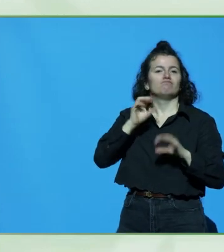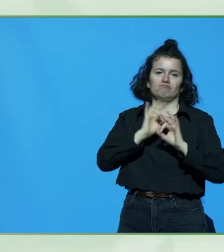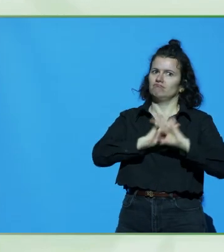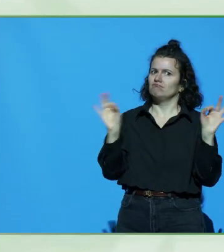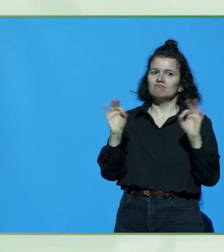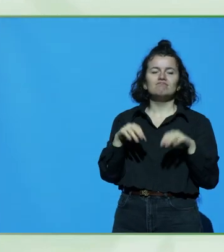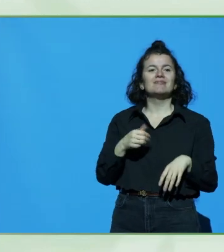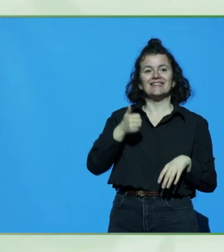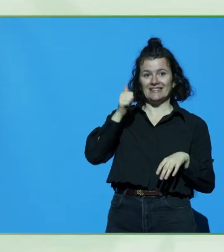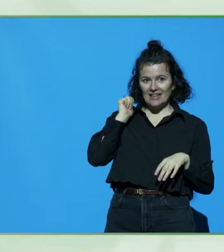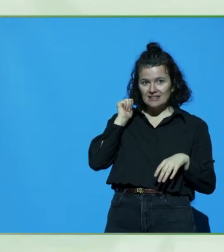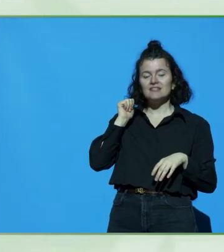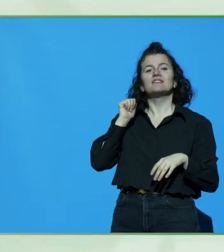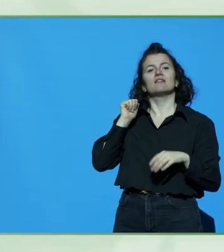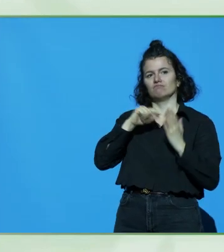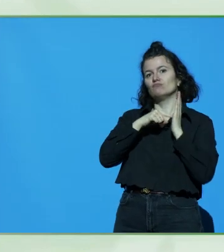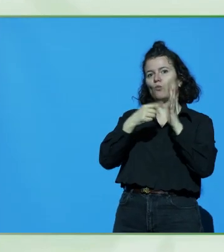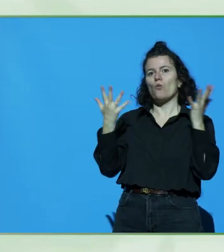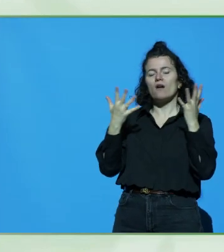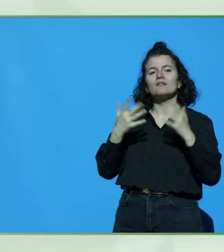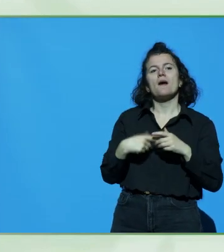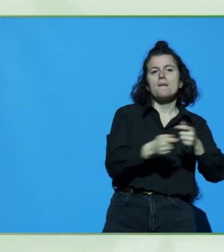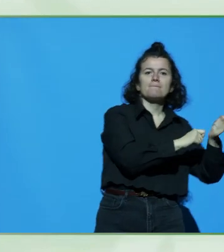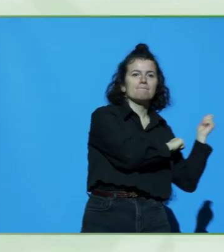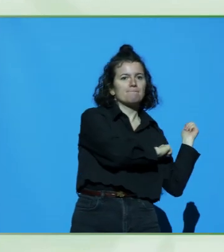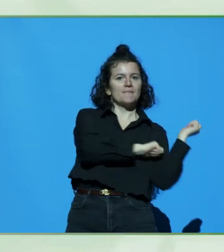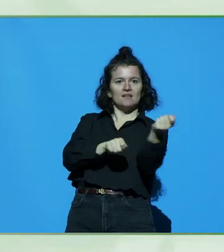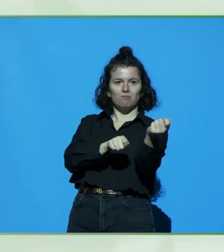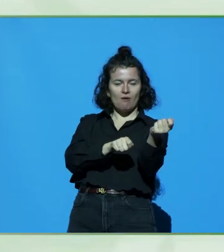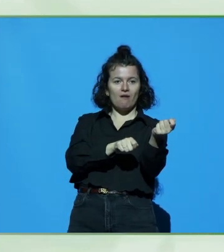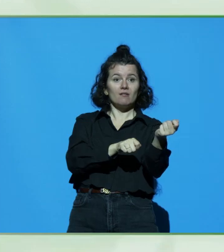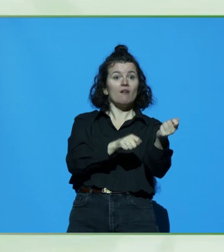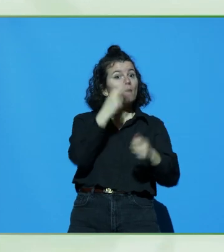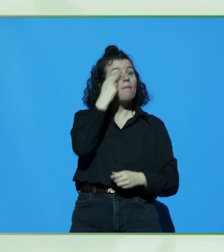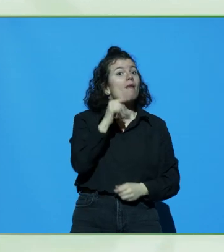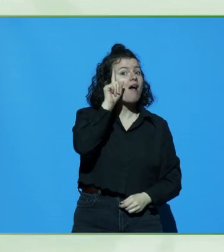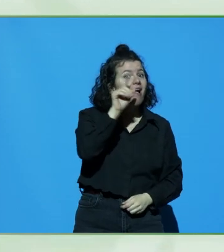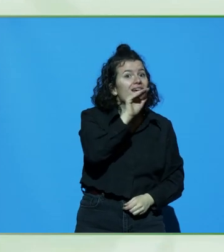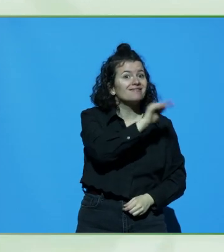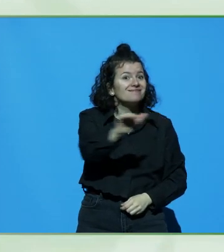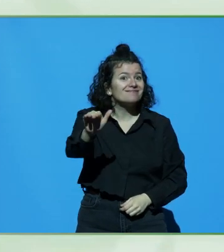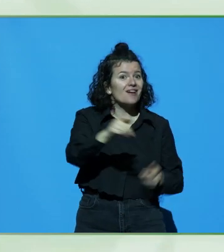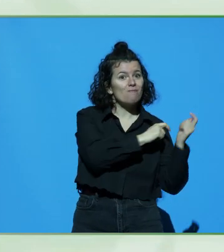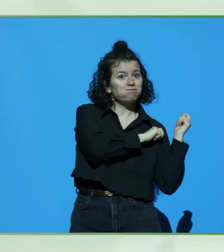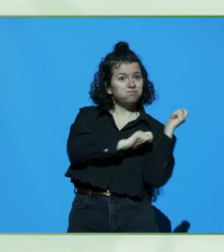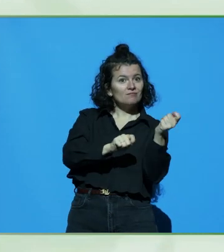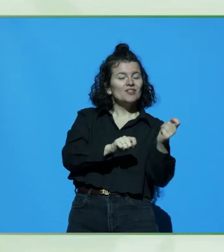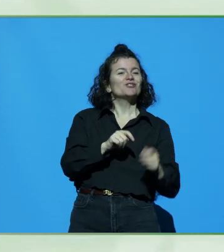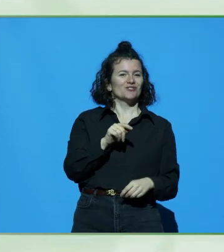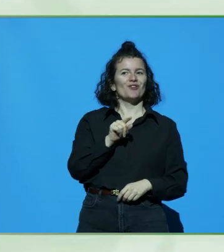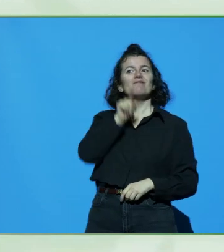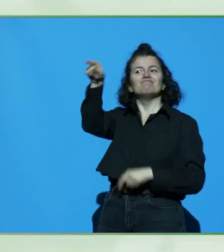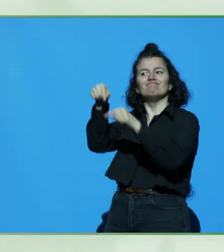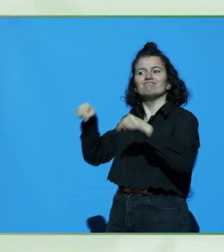demonstrate blind baseball to a number of people who had no idea that an activity of this nature is